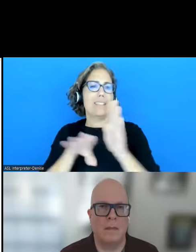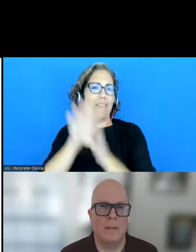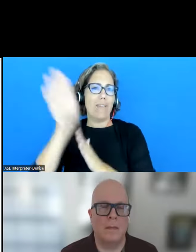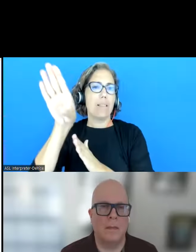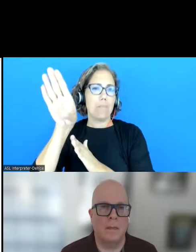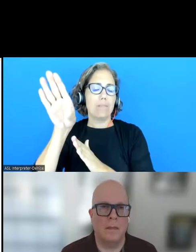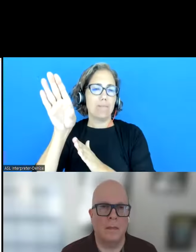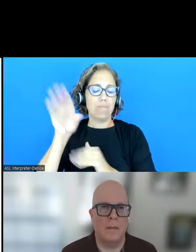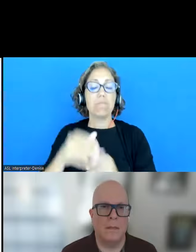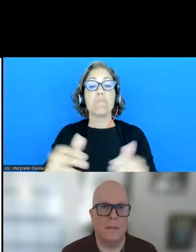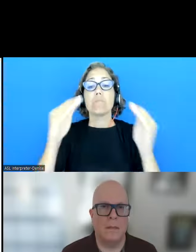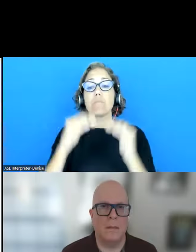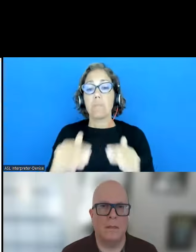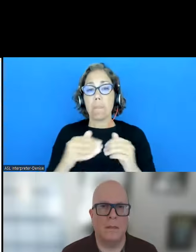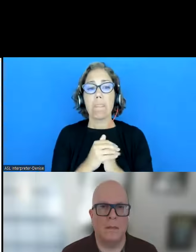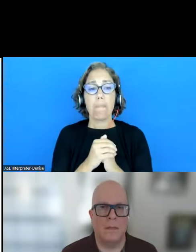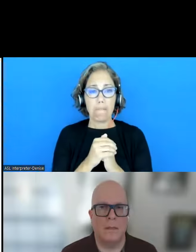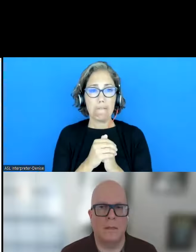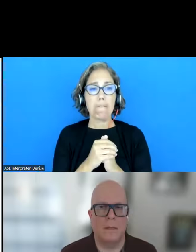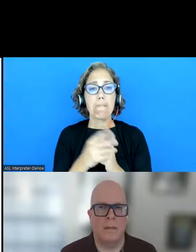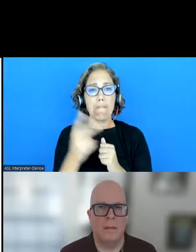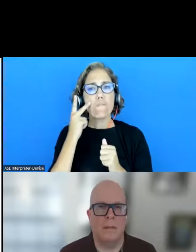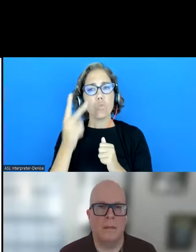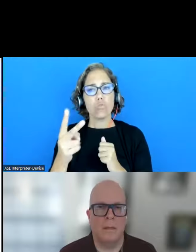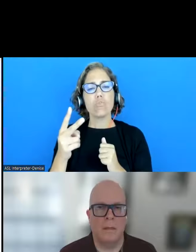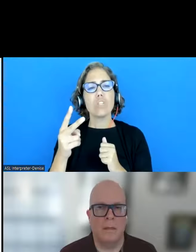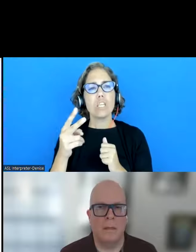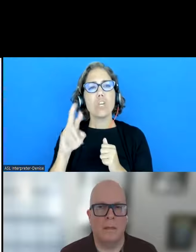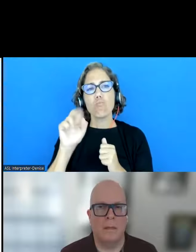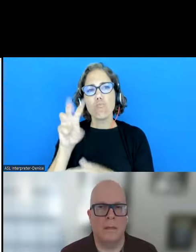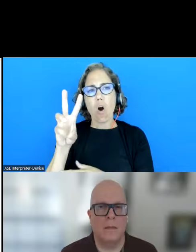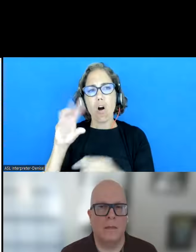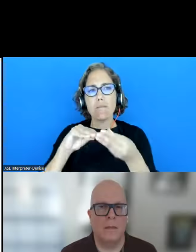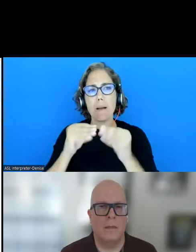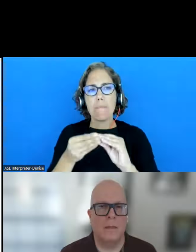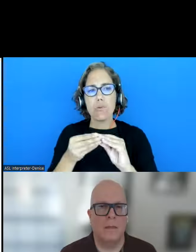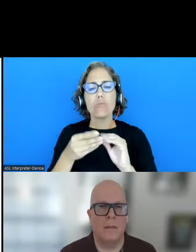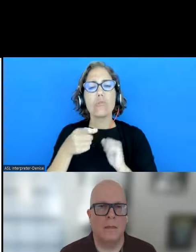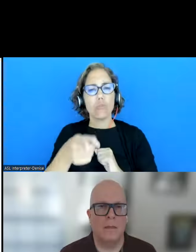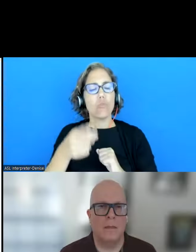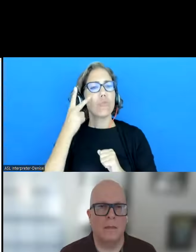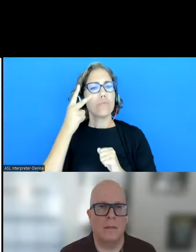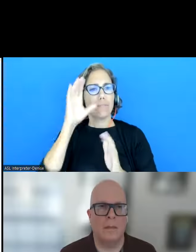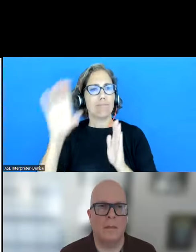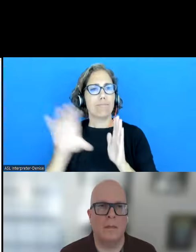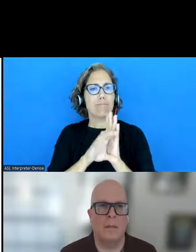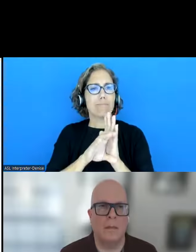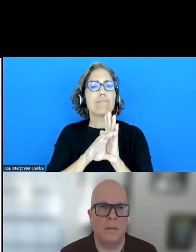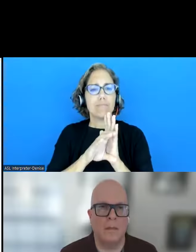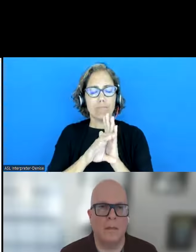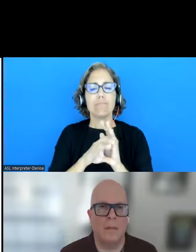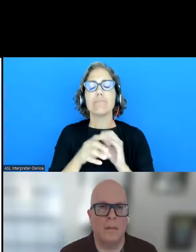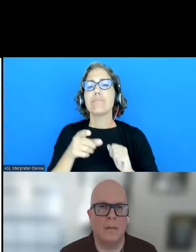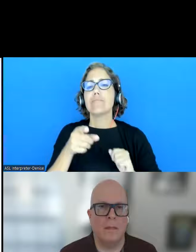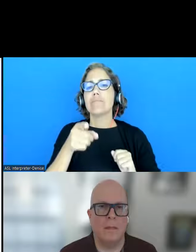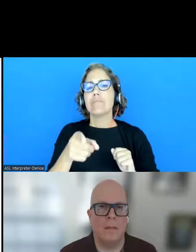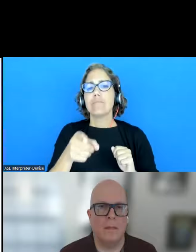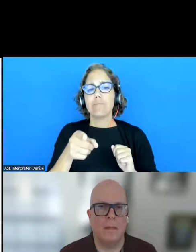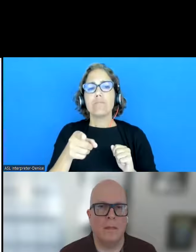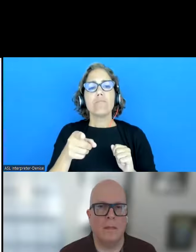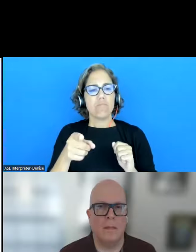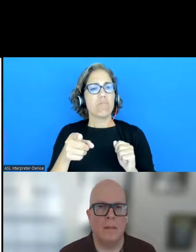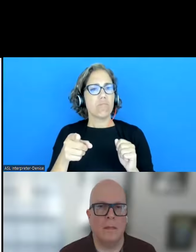we look to the raw numbers, these other pie chart that it is